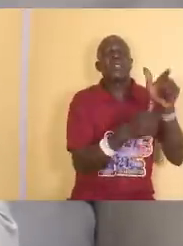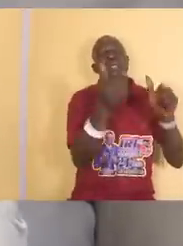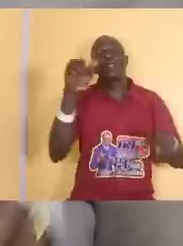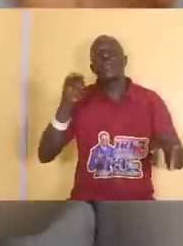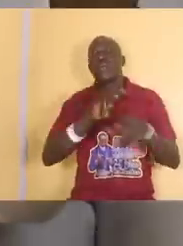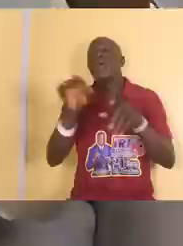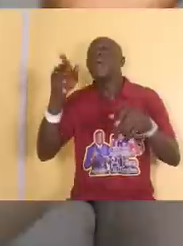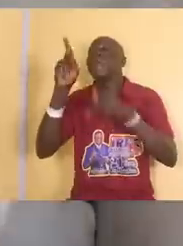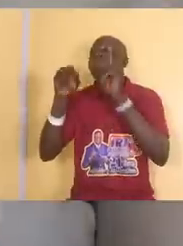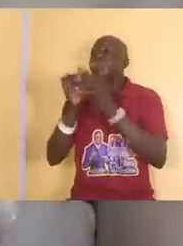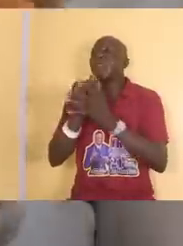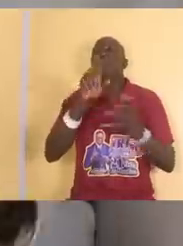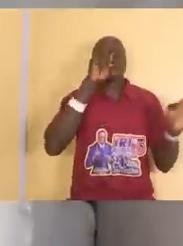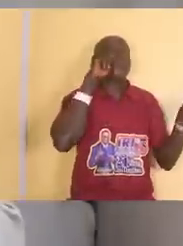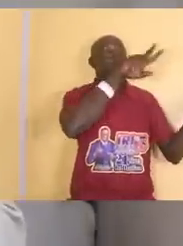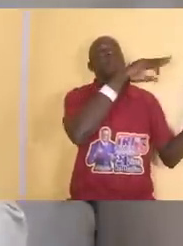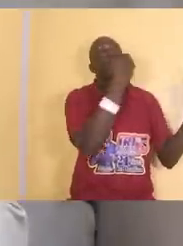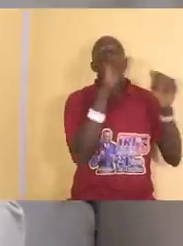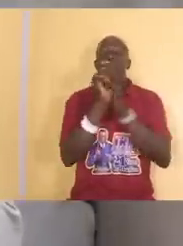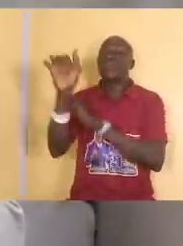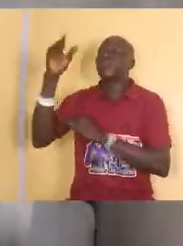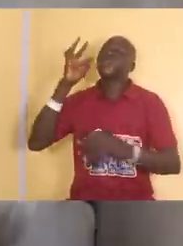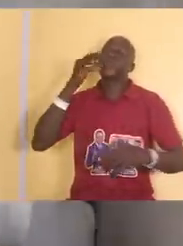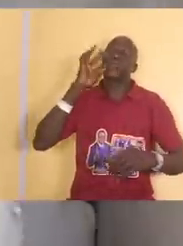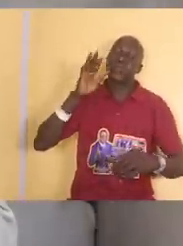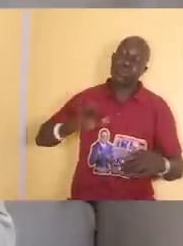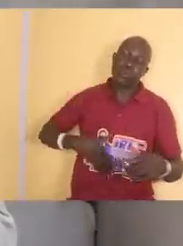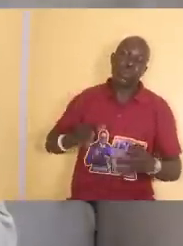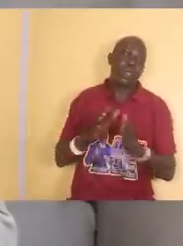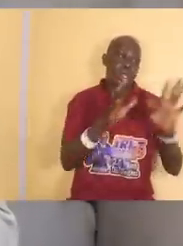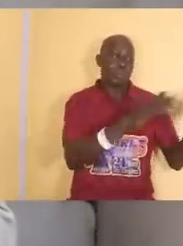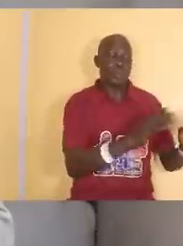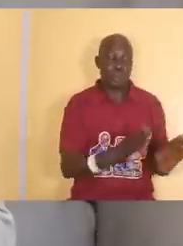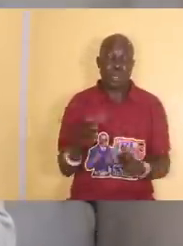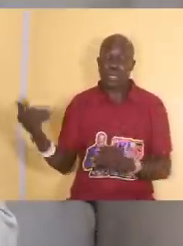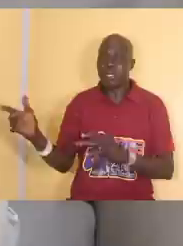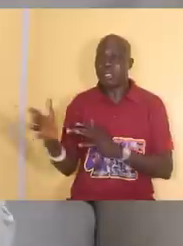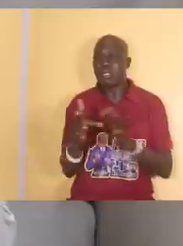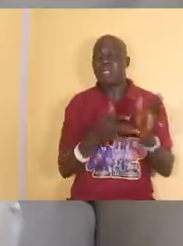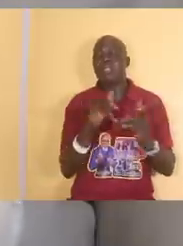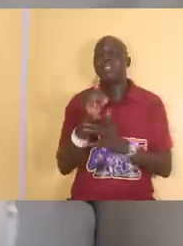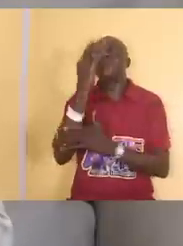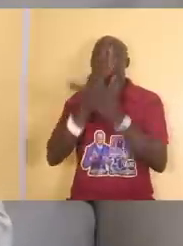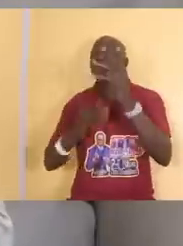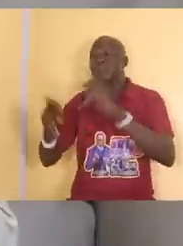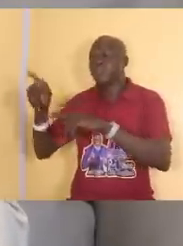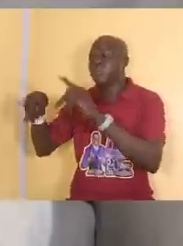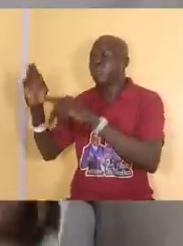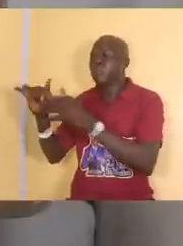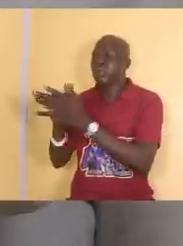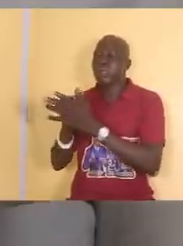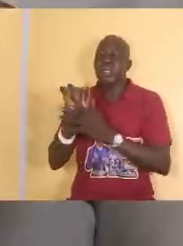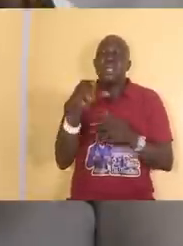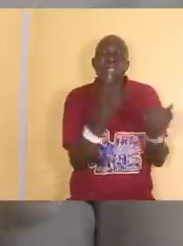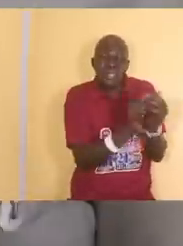different messages. All of you trusting God for fruit of them. Get prepared. The Lord said their son. That